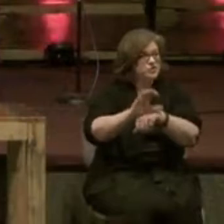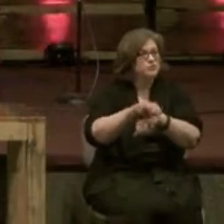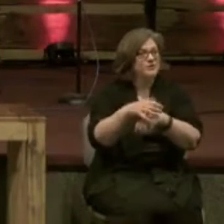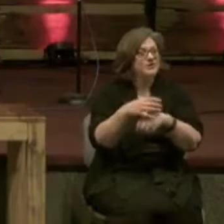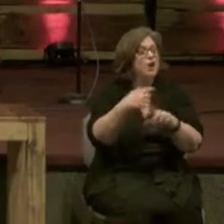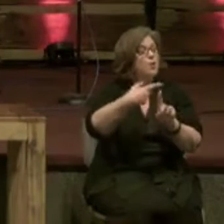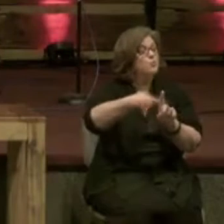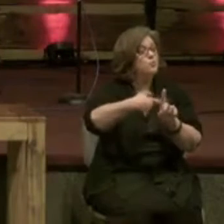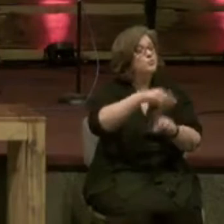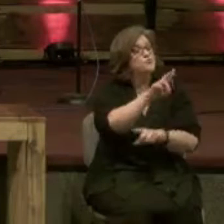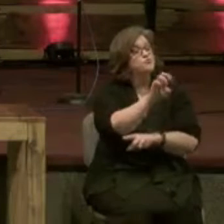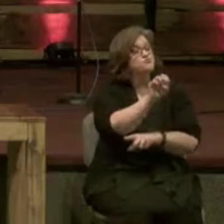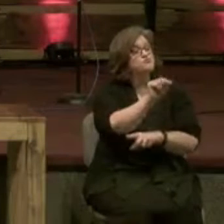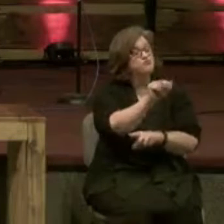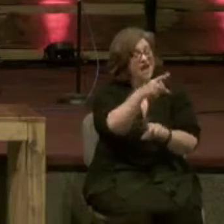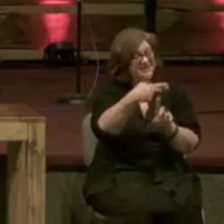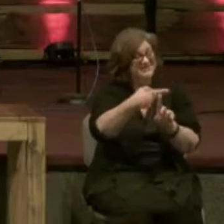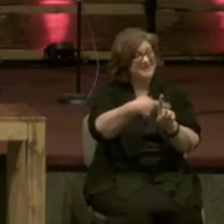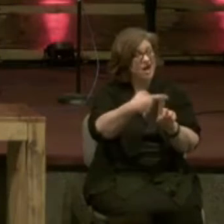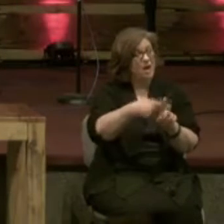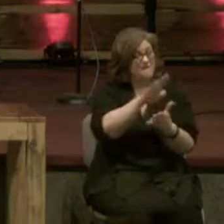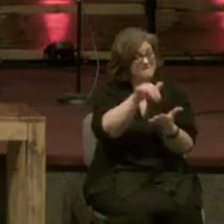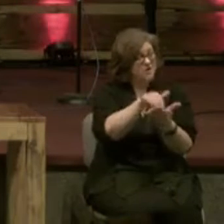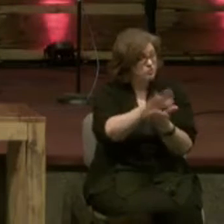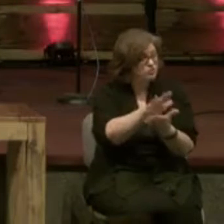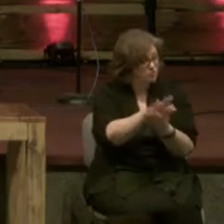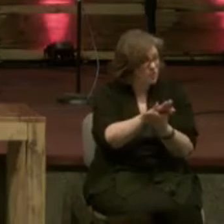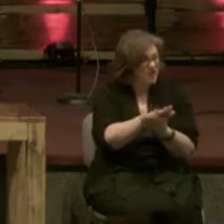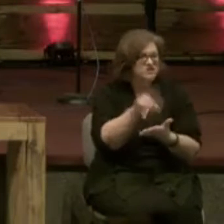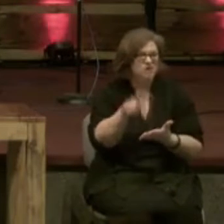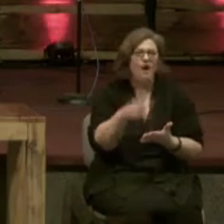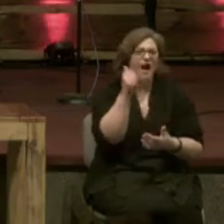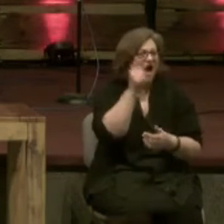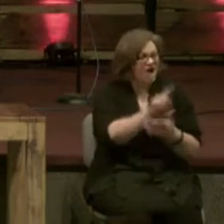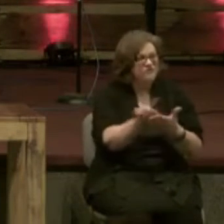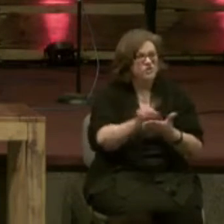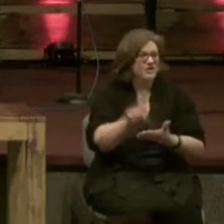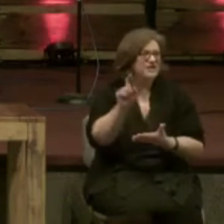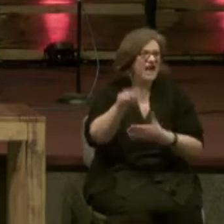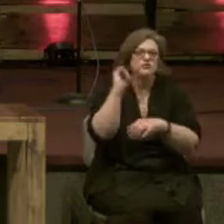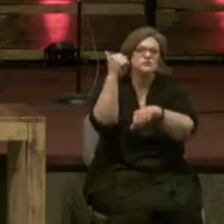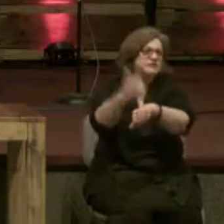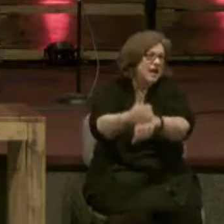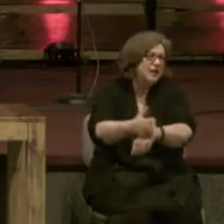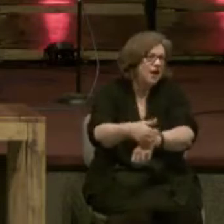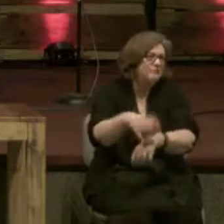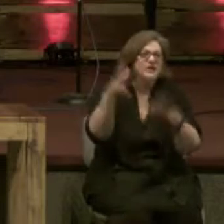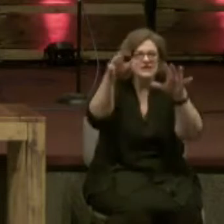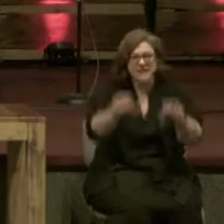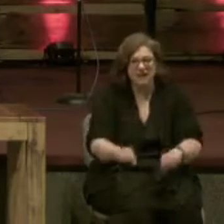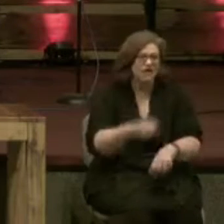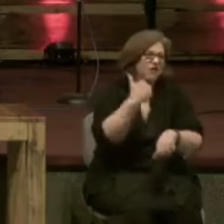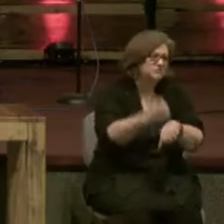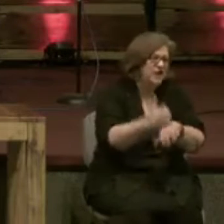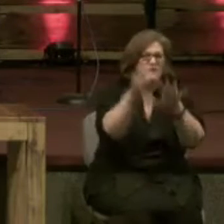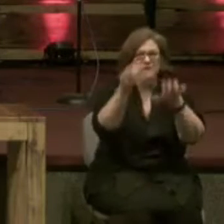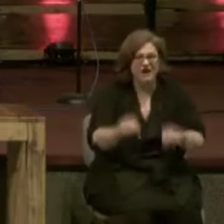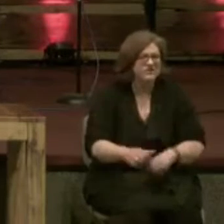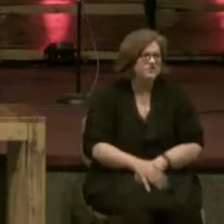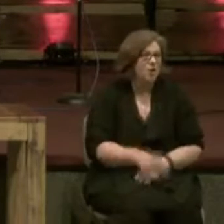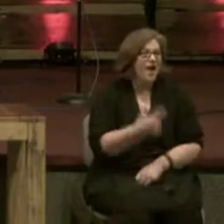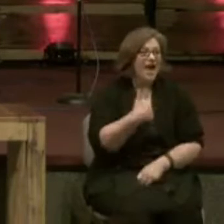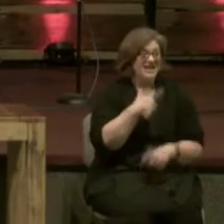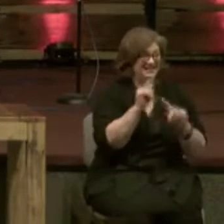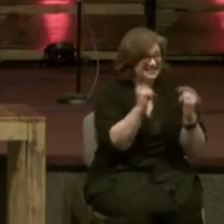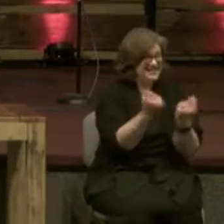a middle school, and so we had a set-up and tear-down team. And, of course, in the early days of the church, there weren't enough people. And so I was on pretty much every team.